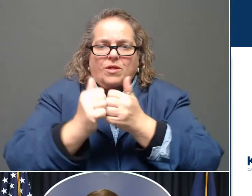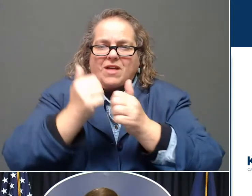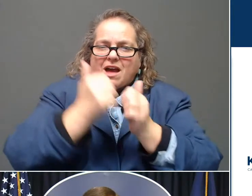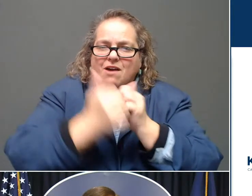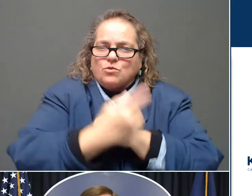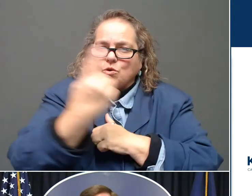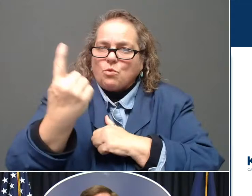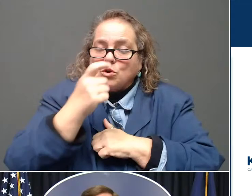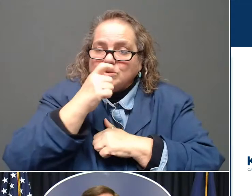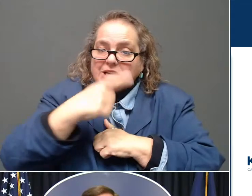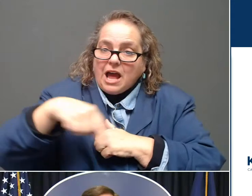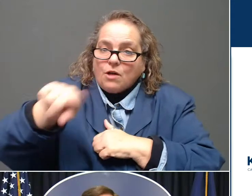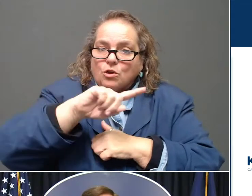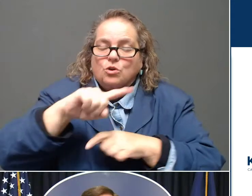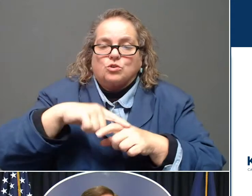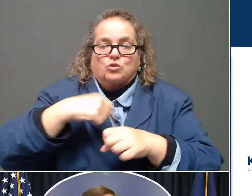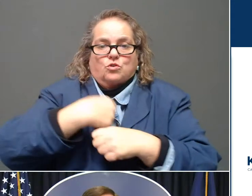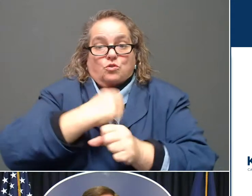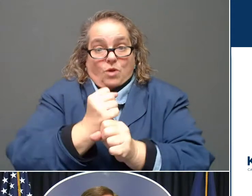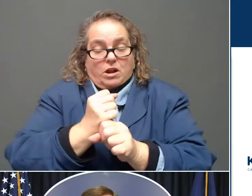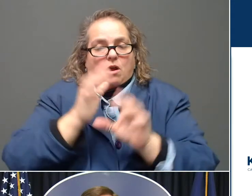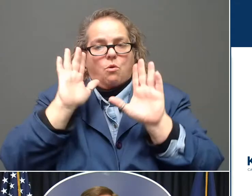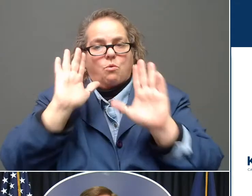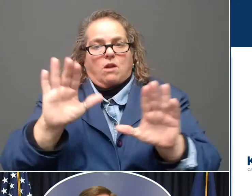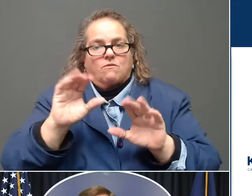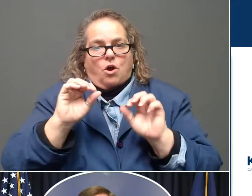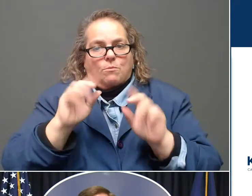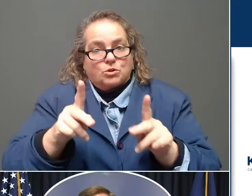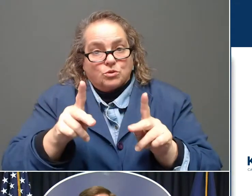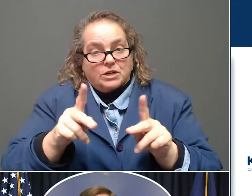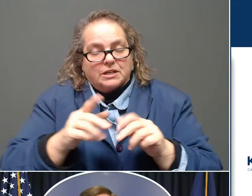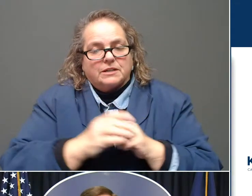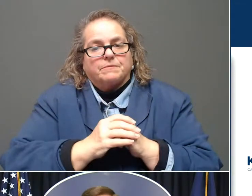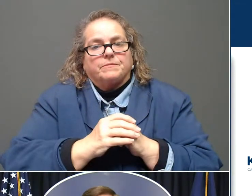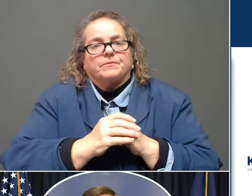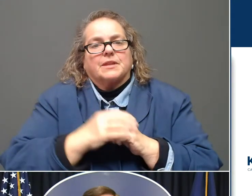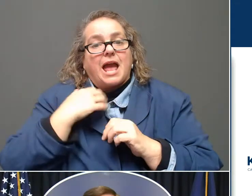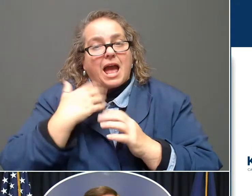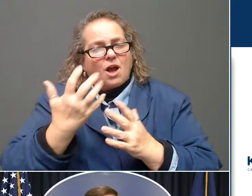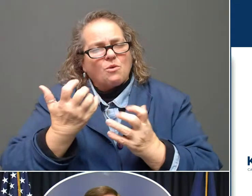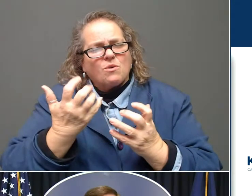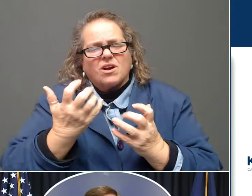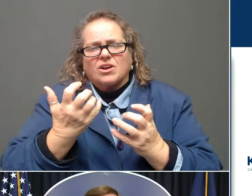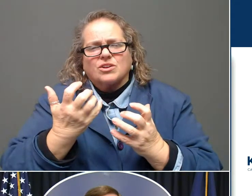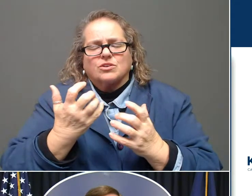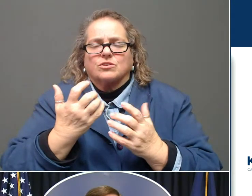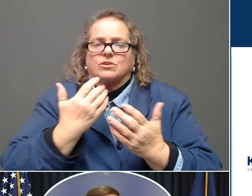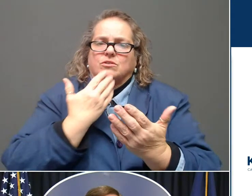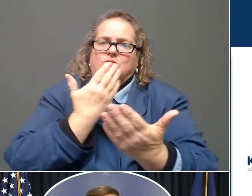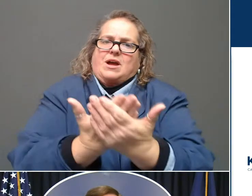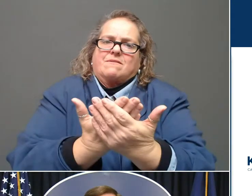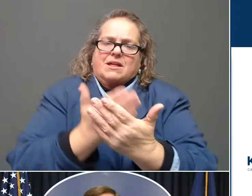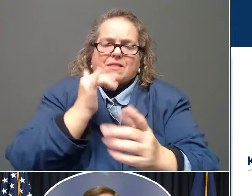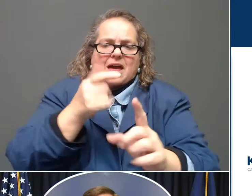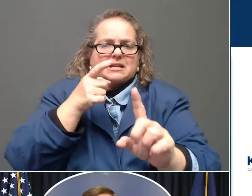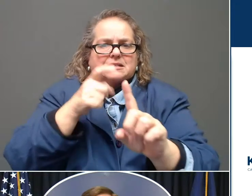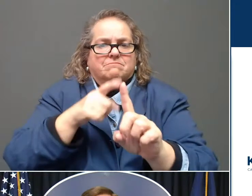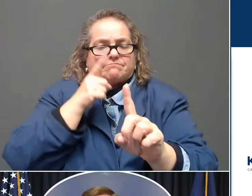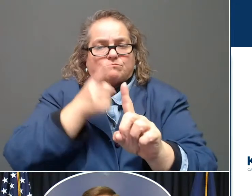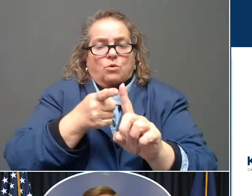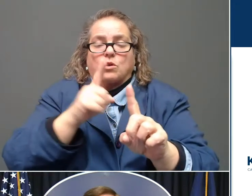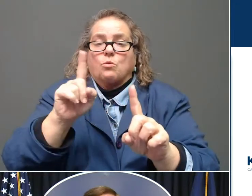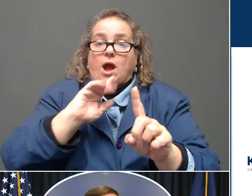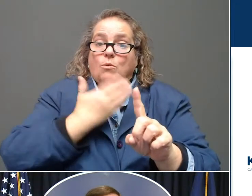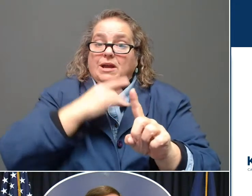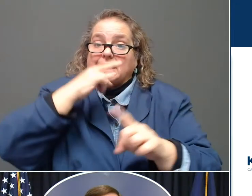these great opportunities. I want to get to the time when our kids look around at different places and they